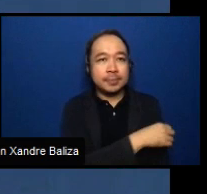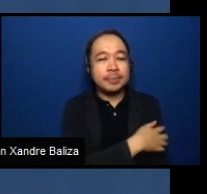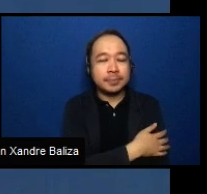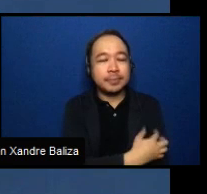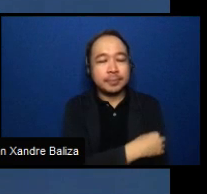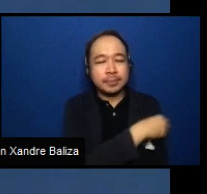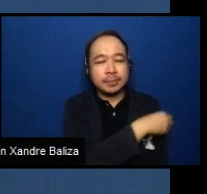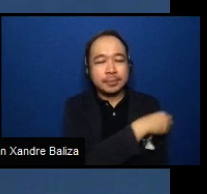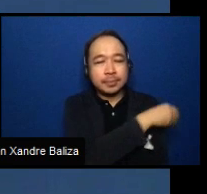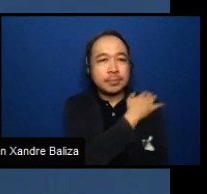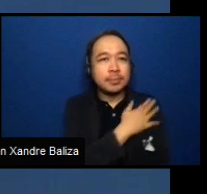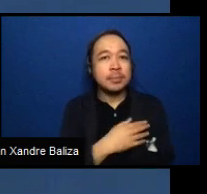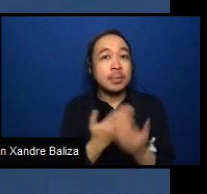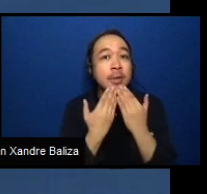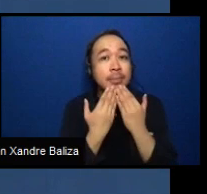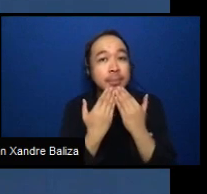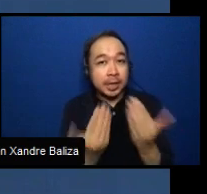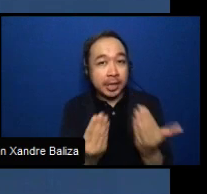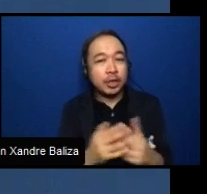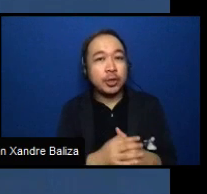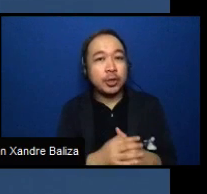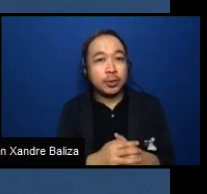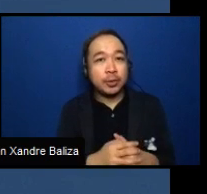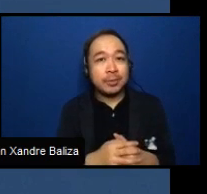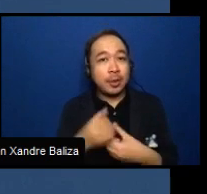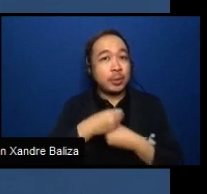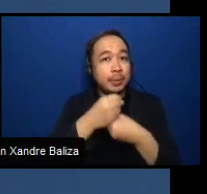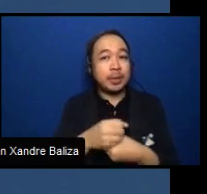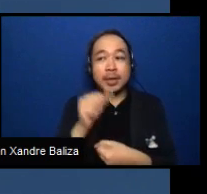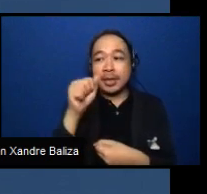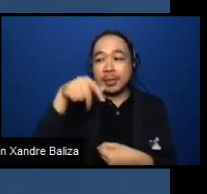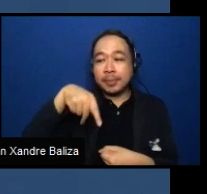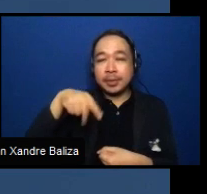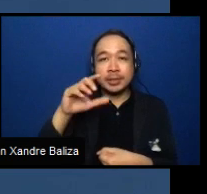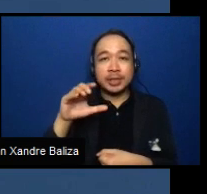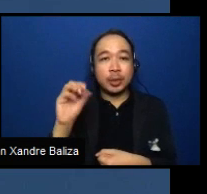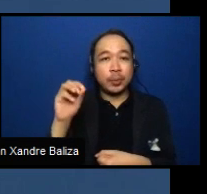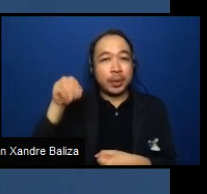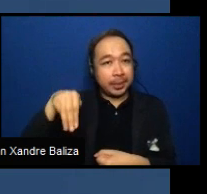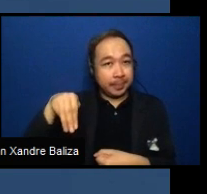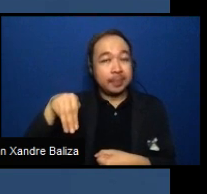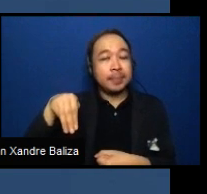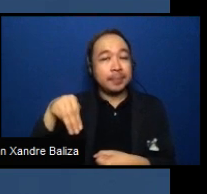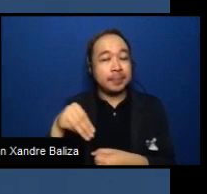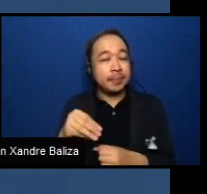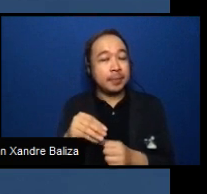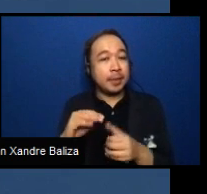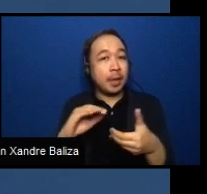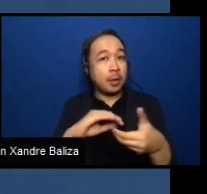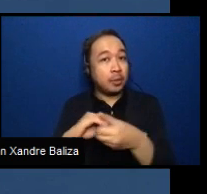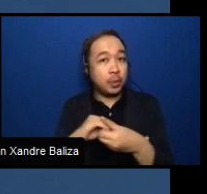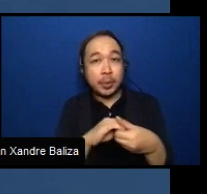distinguished representative from APCOM Foundation. May I know whether